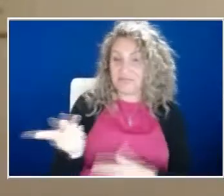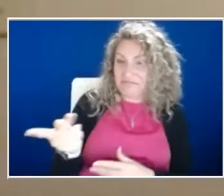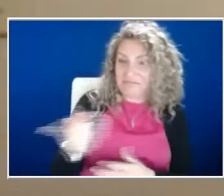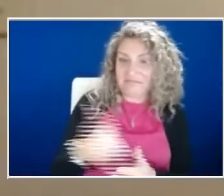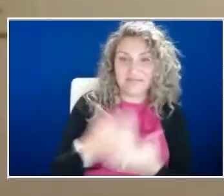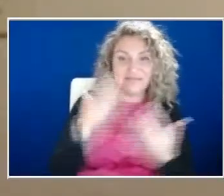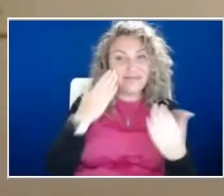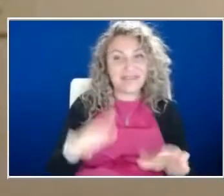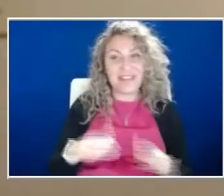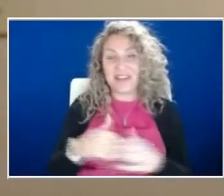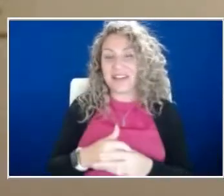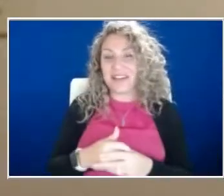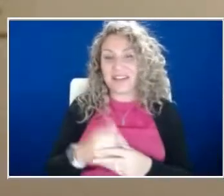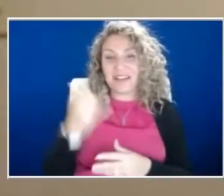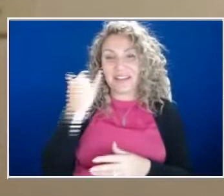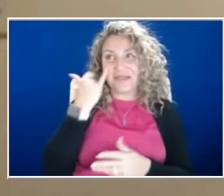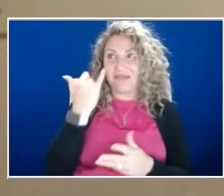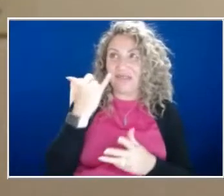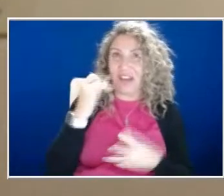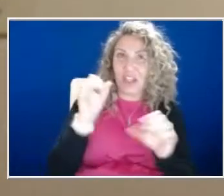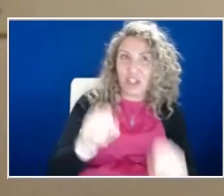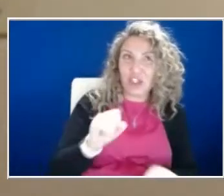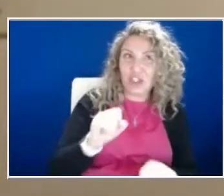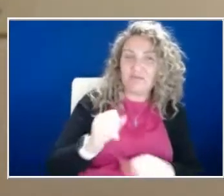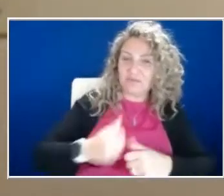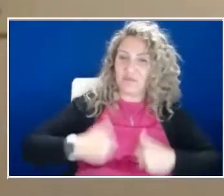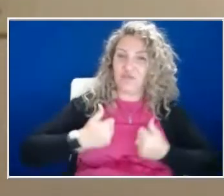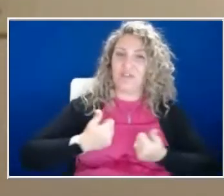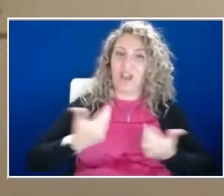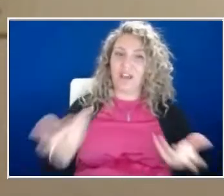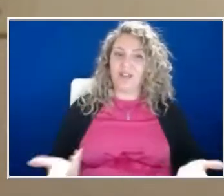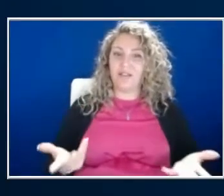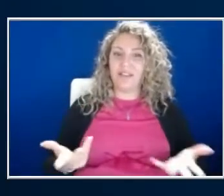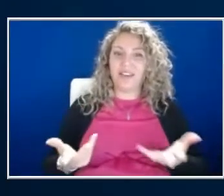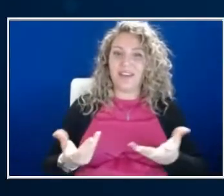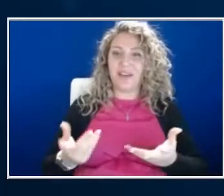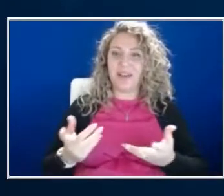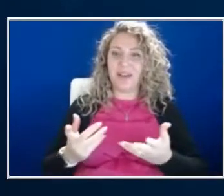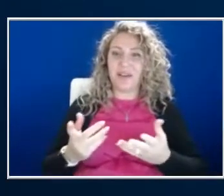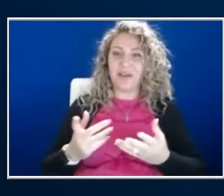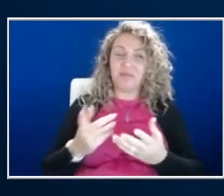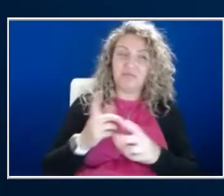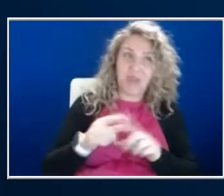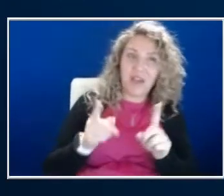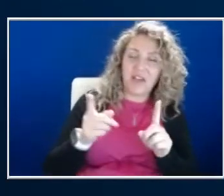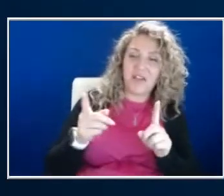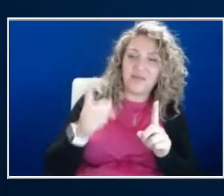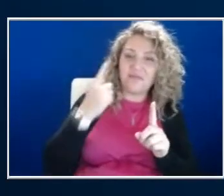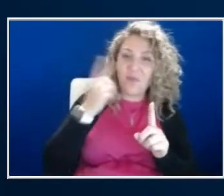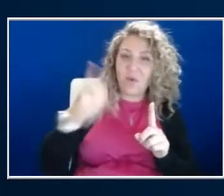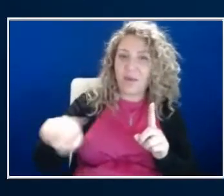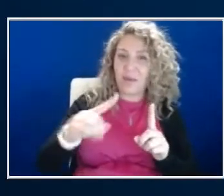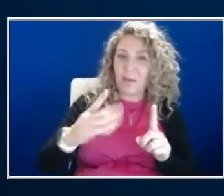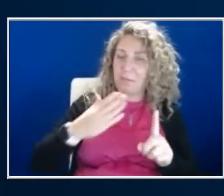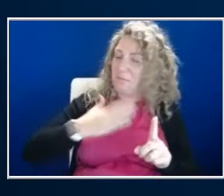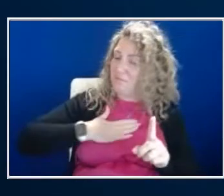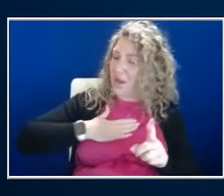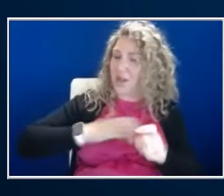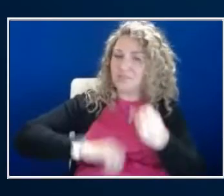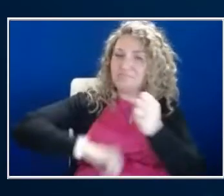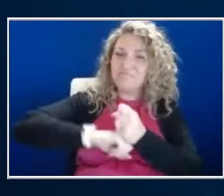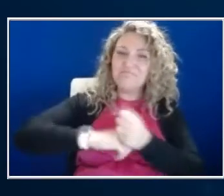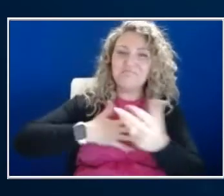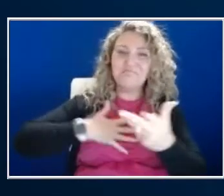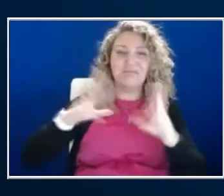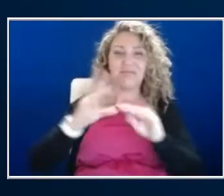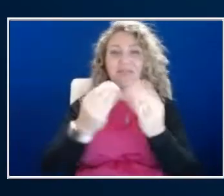if I would have been able to make it. And so for me, they are my rock and were, critical in me